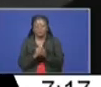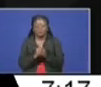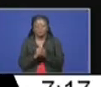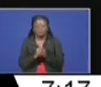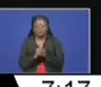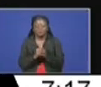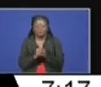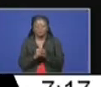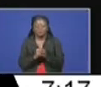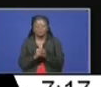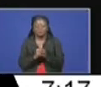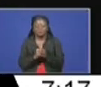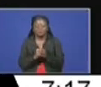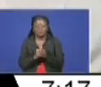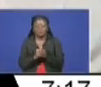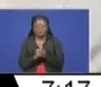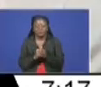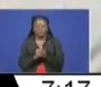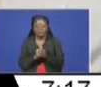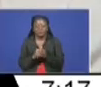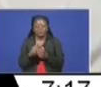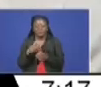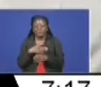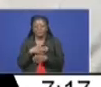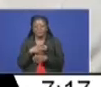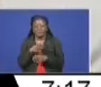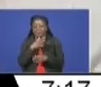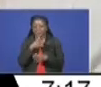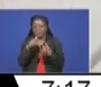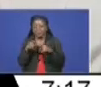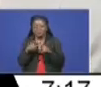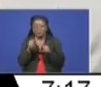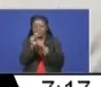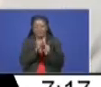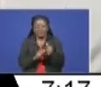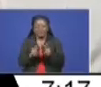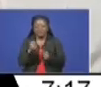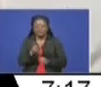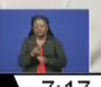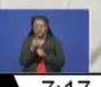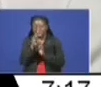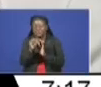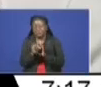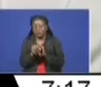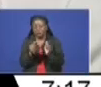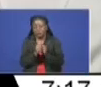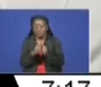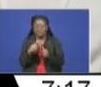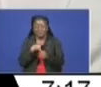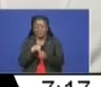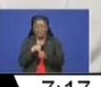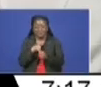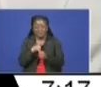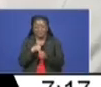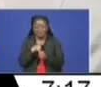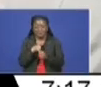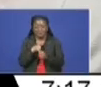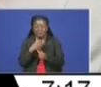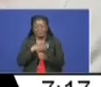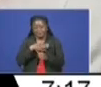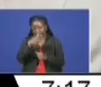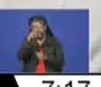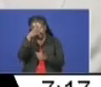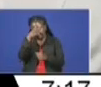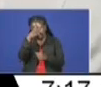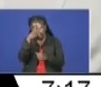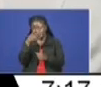you, and that is exactly what she had. My mother went to every treatment with me. Every treatment. My